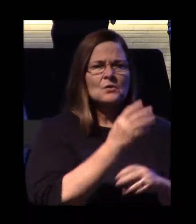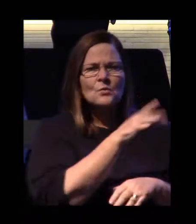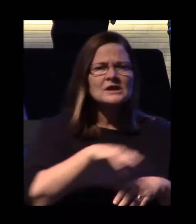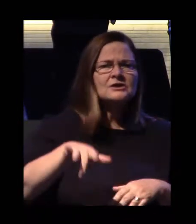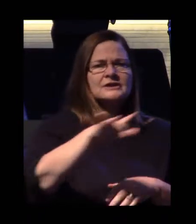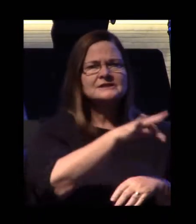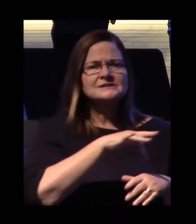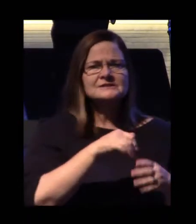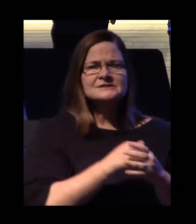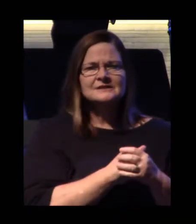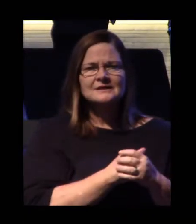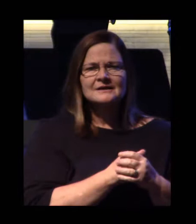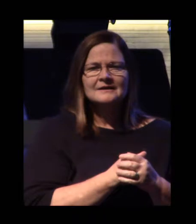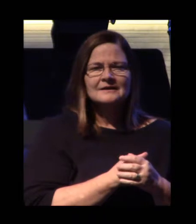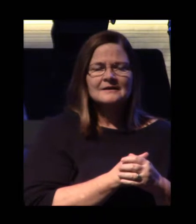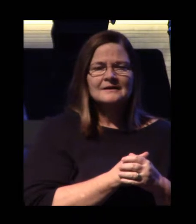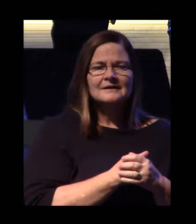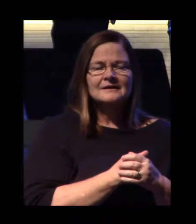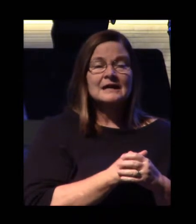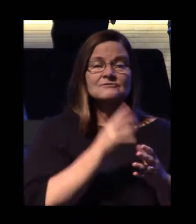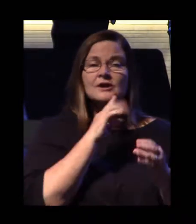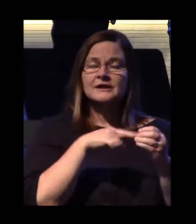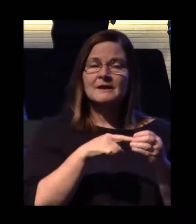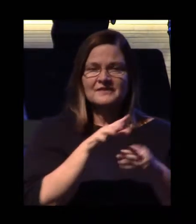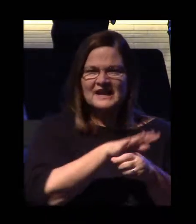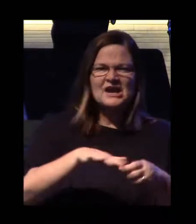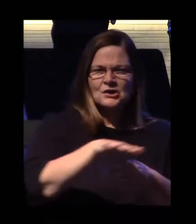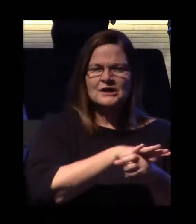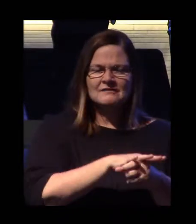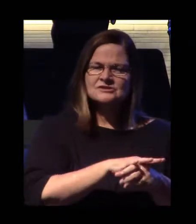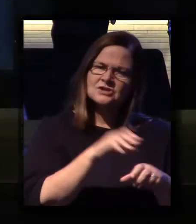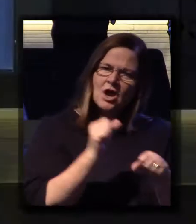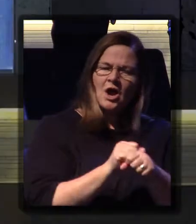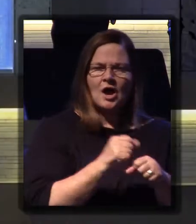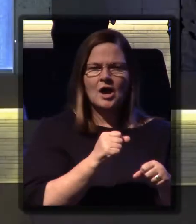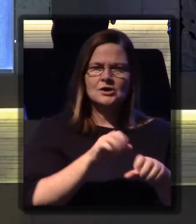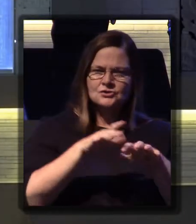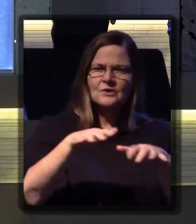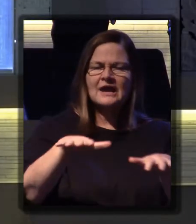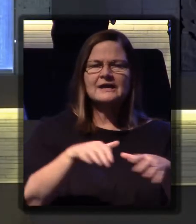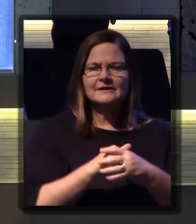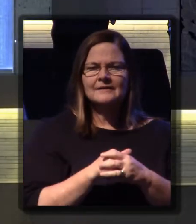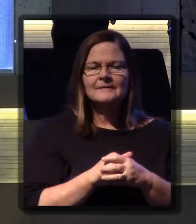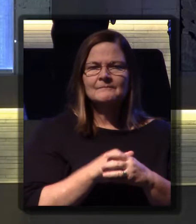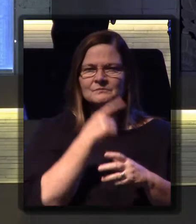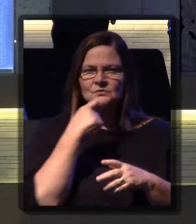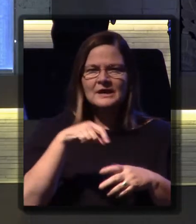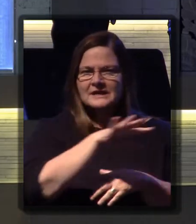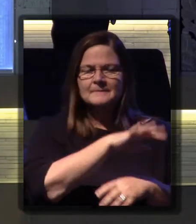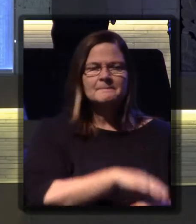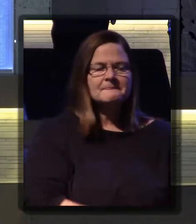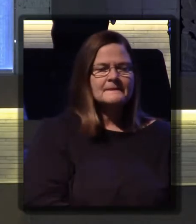but will live in stony wastes in the wilderness, a land of salt without inhabitation. Kind of speaking of that area